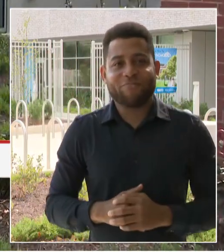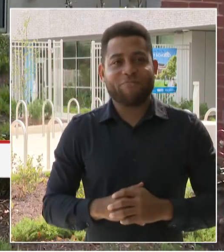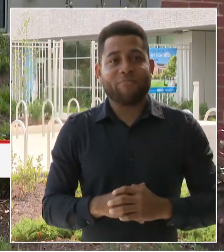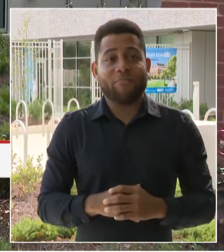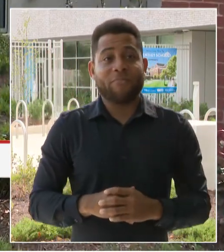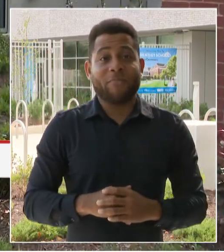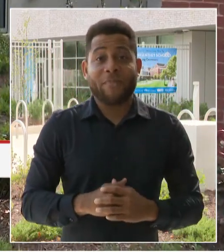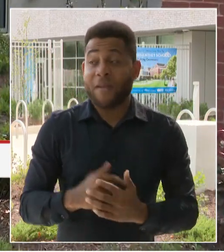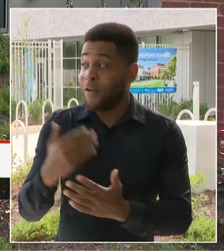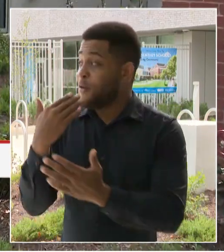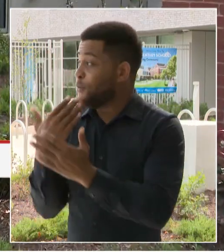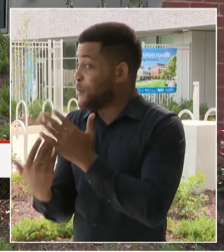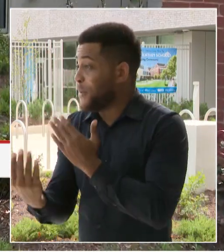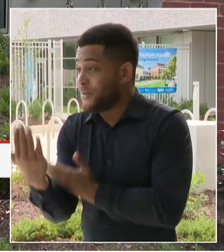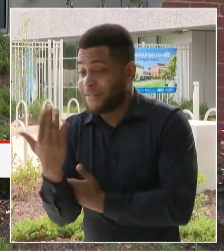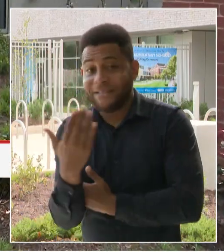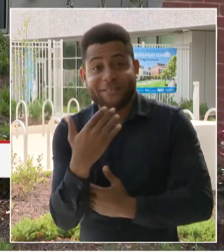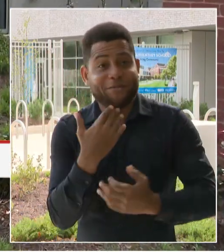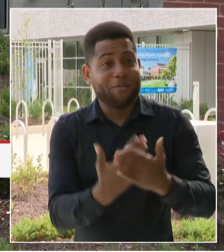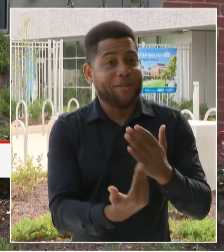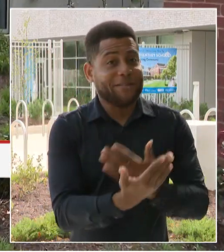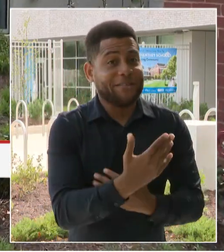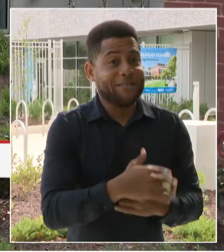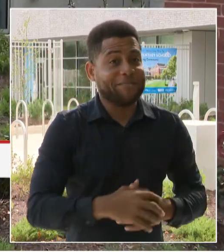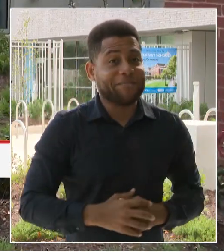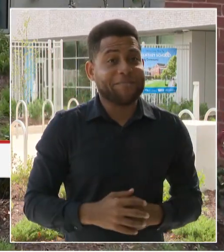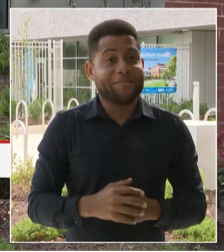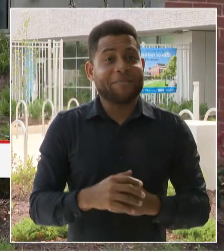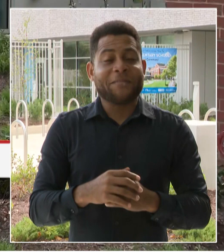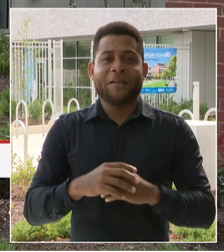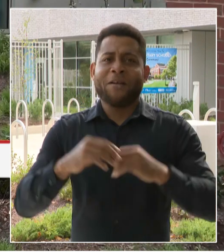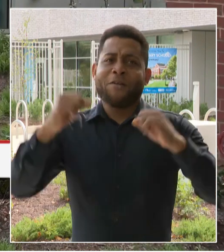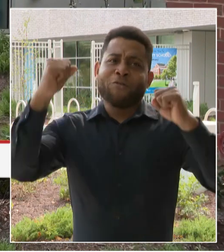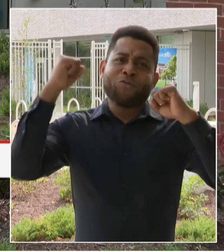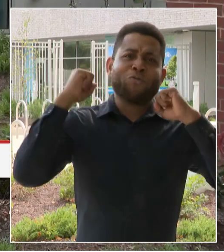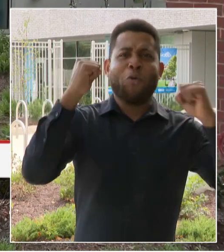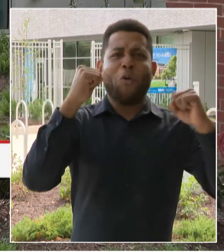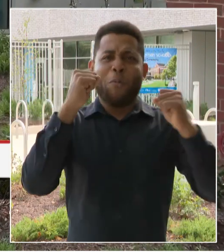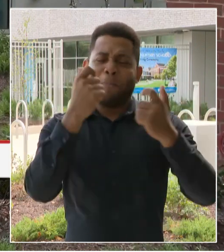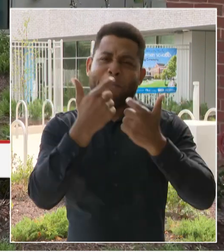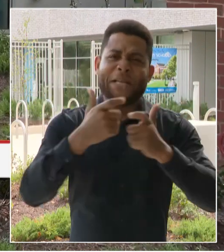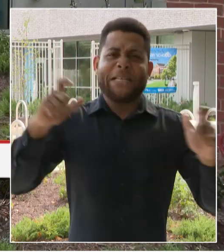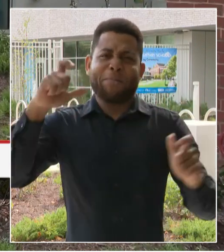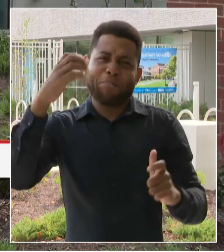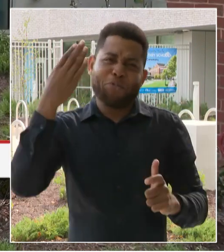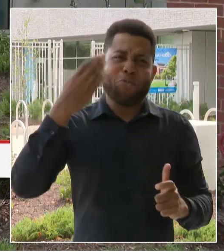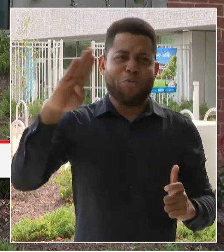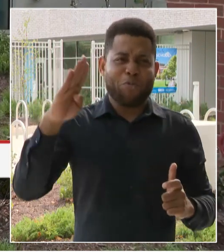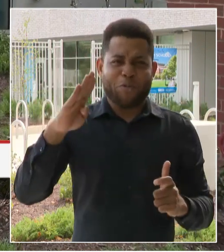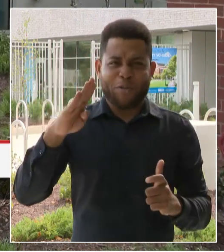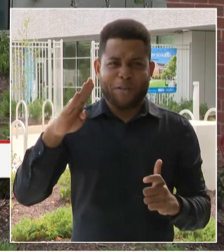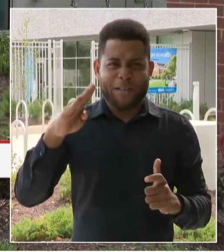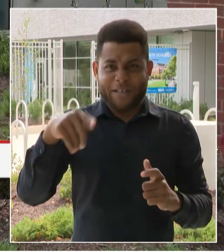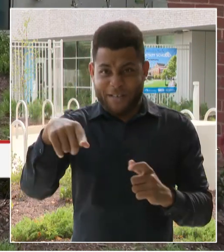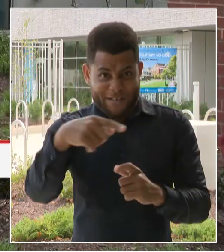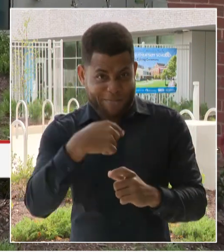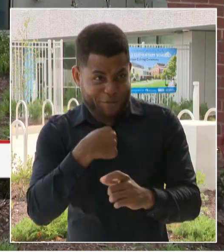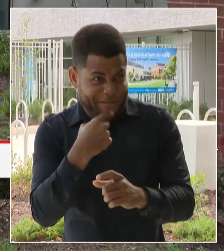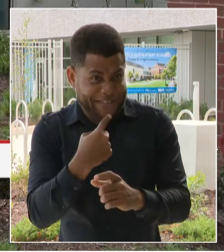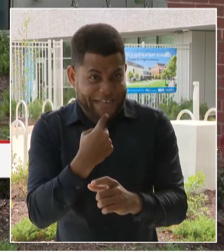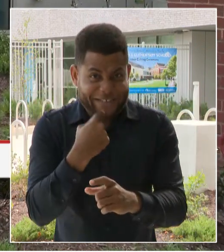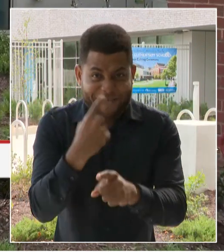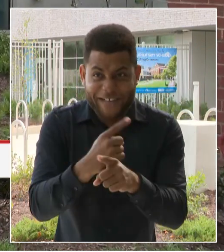Good morning. Go Big Blue. I think that's what I heard earlier. Let's give another round of applause